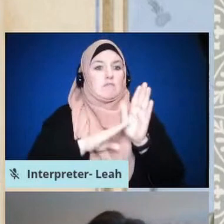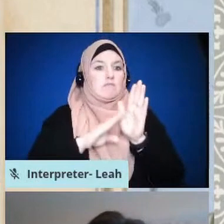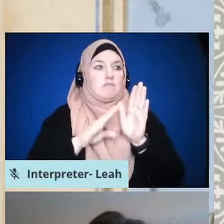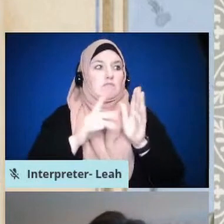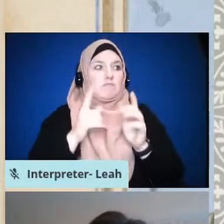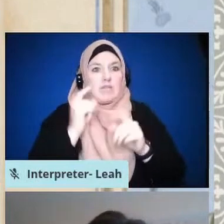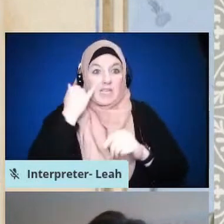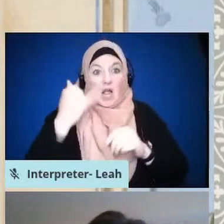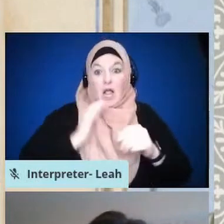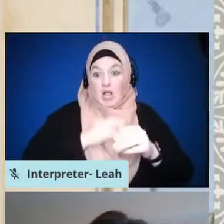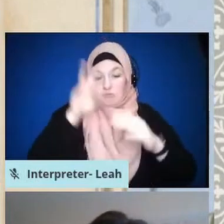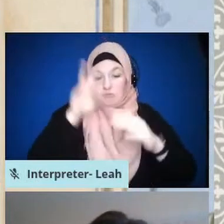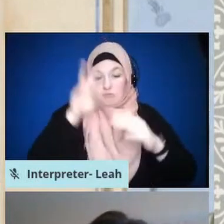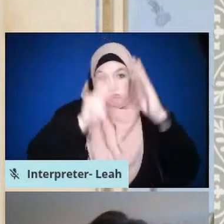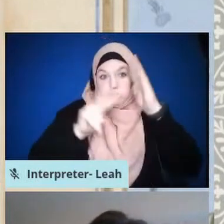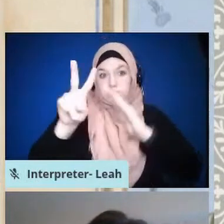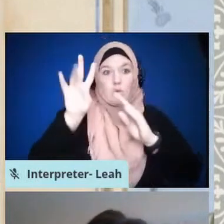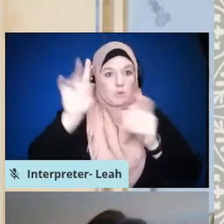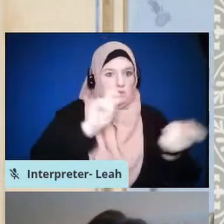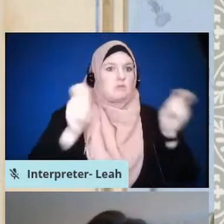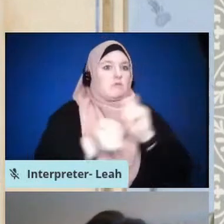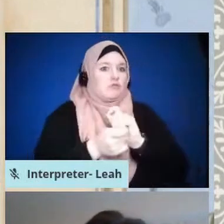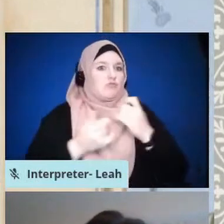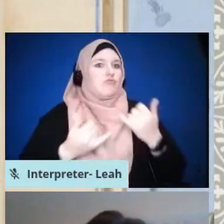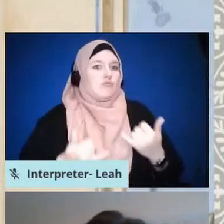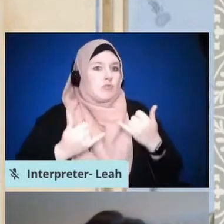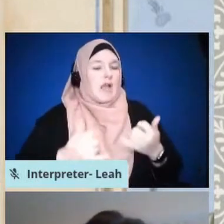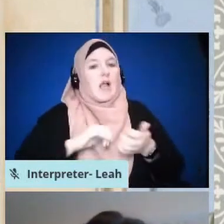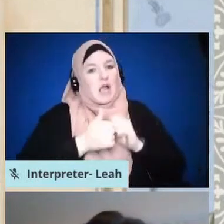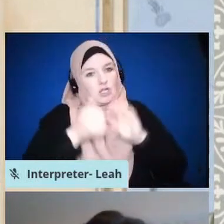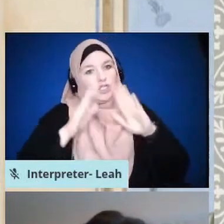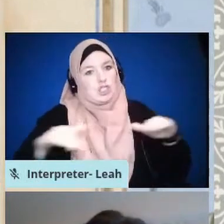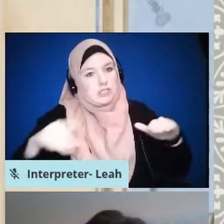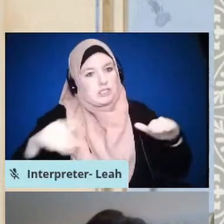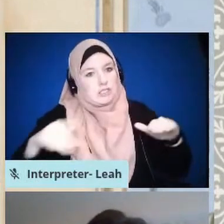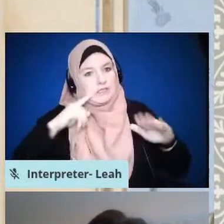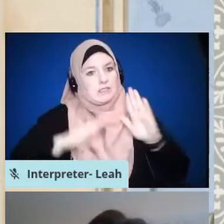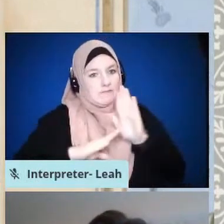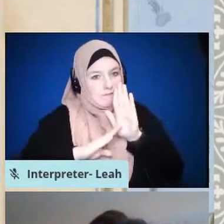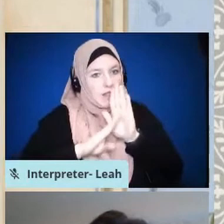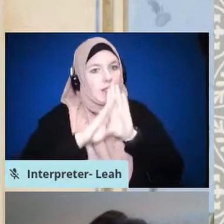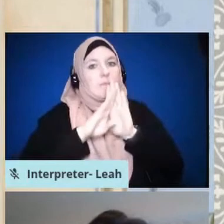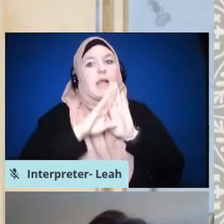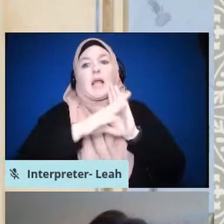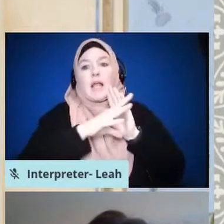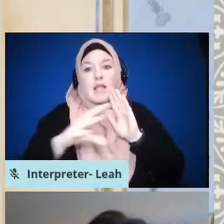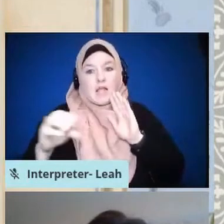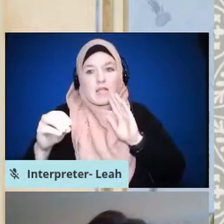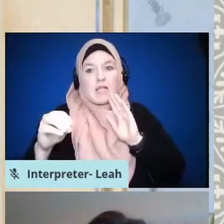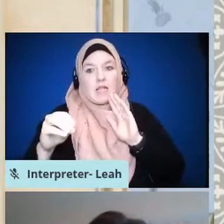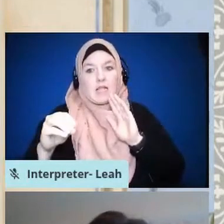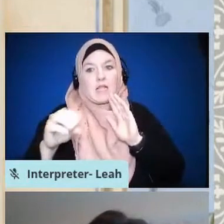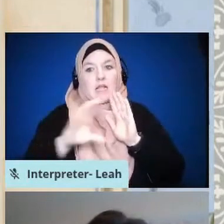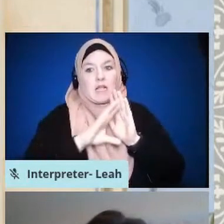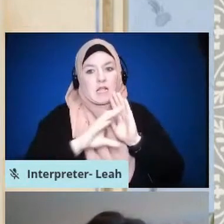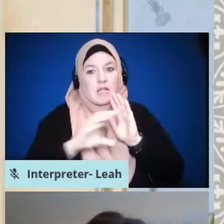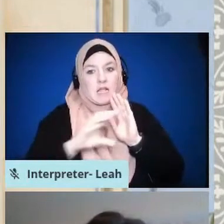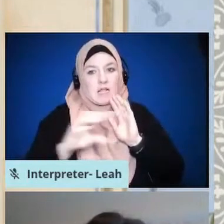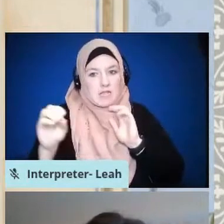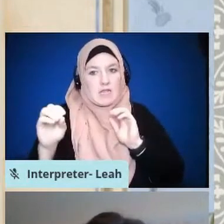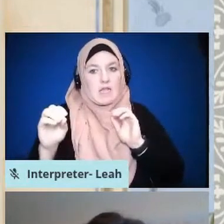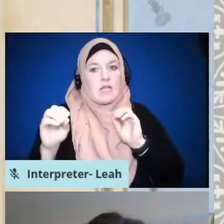outcomes. These dynamics will change how children are developing, and ramping